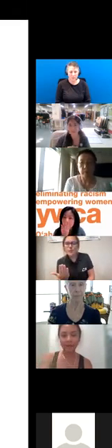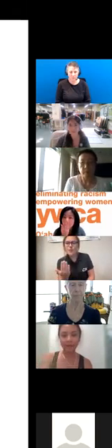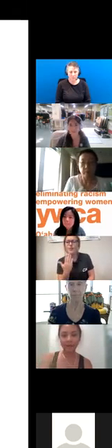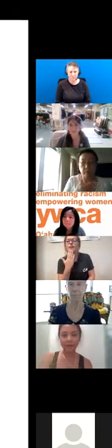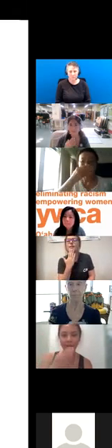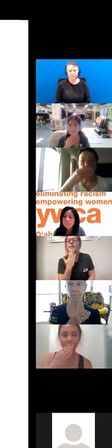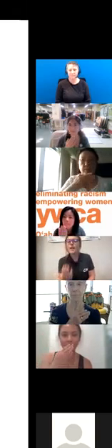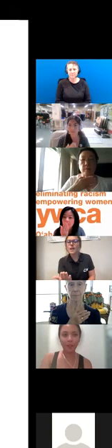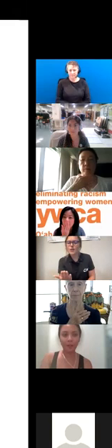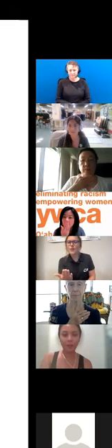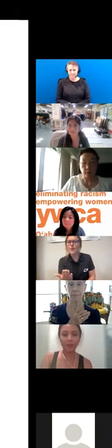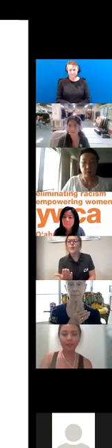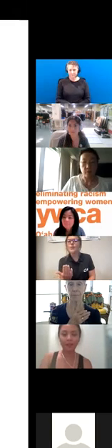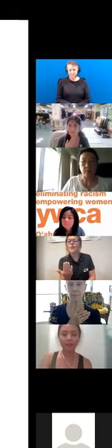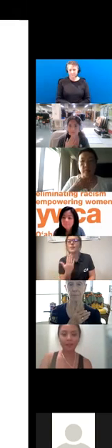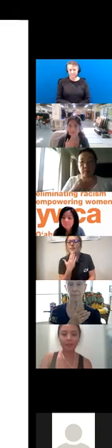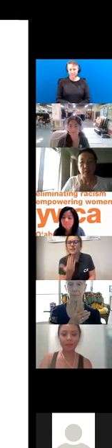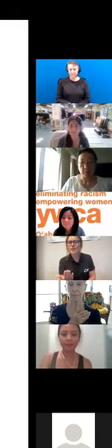Thank you.